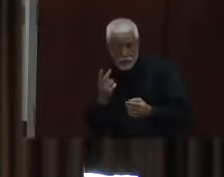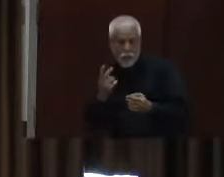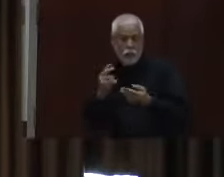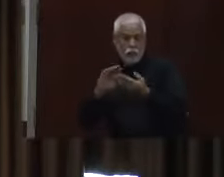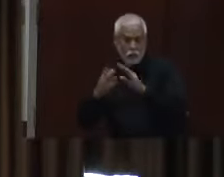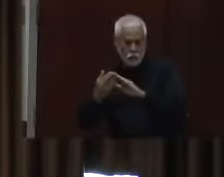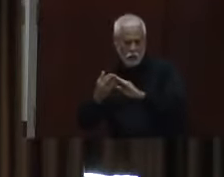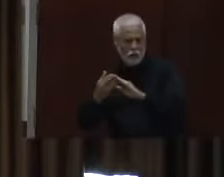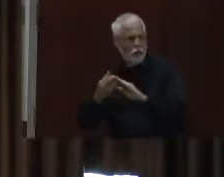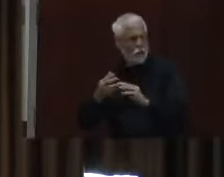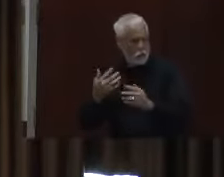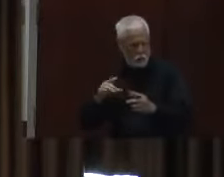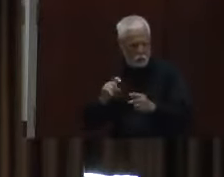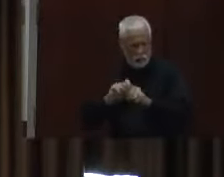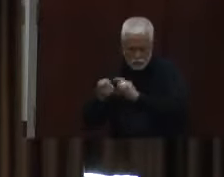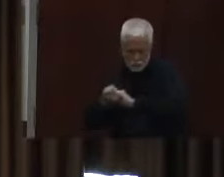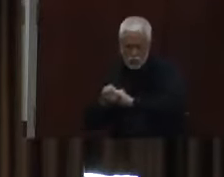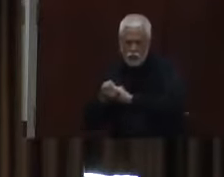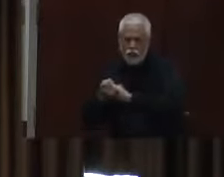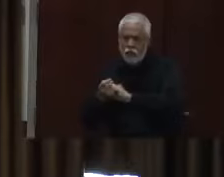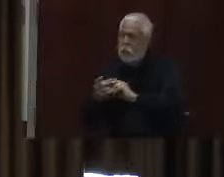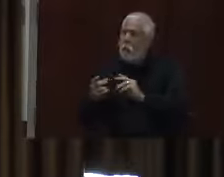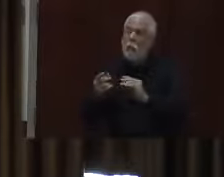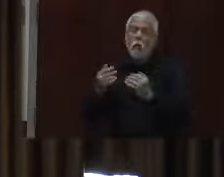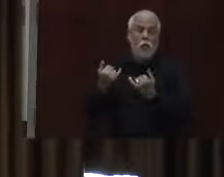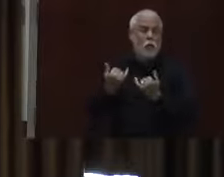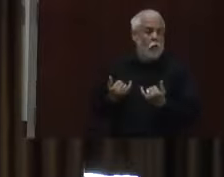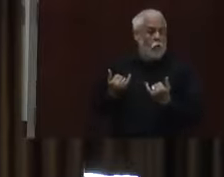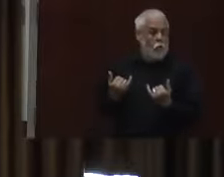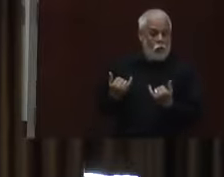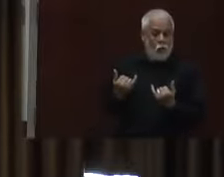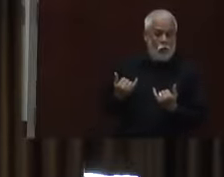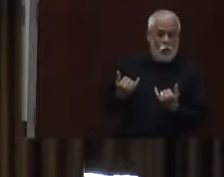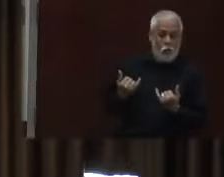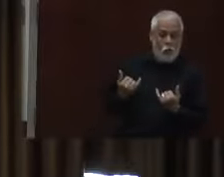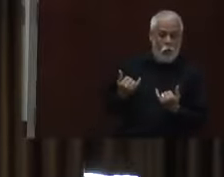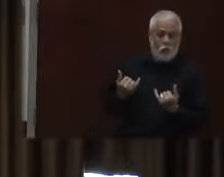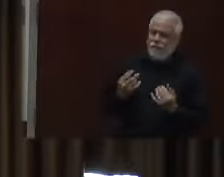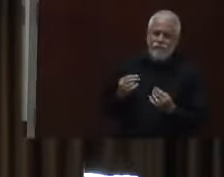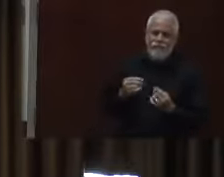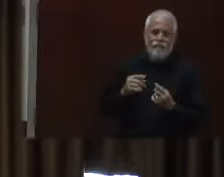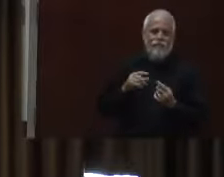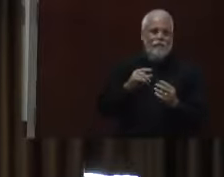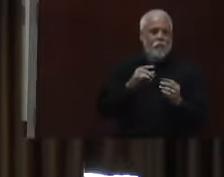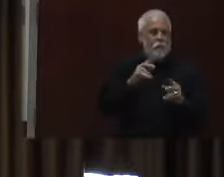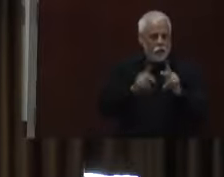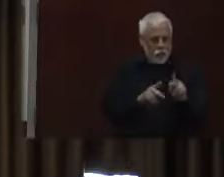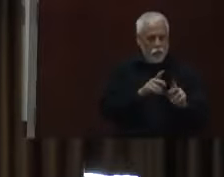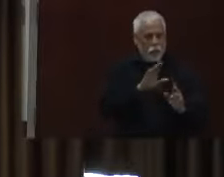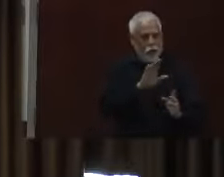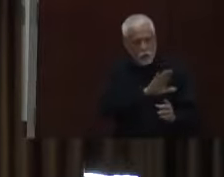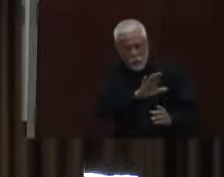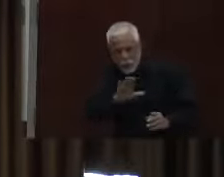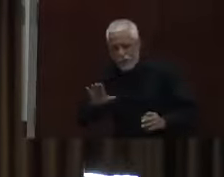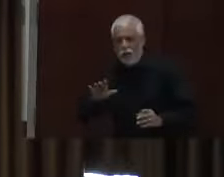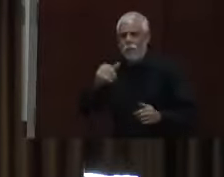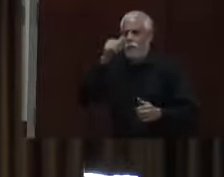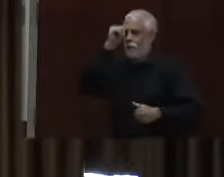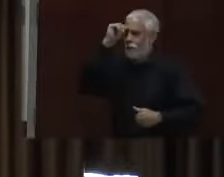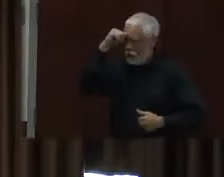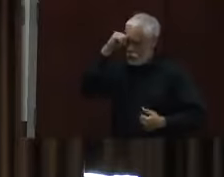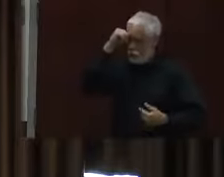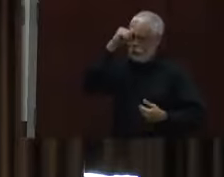that needs us to take action? And right now, what I can tell you through those case investigations is it's that individual behavior of we have to